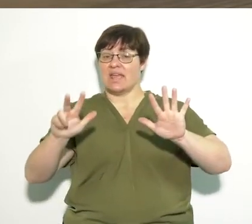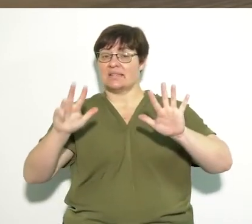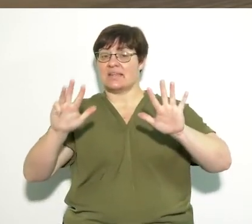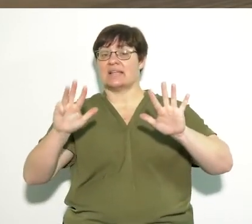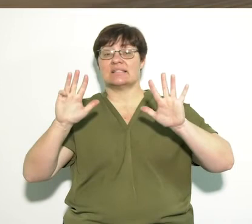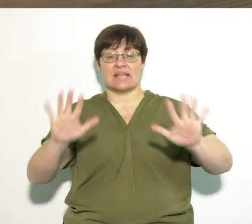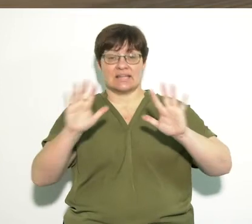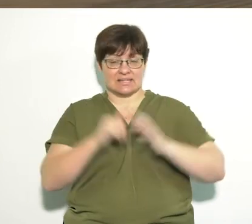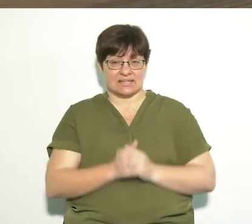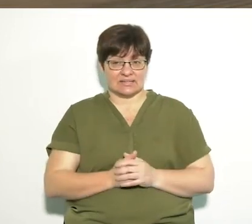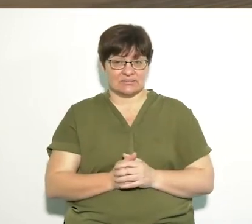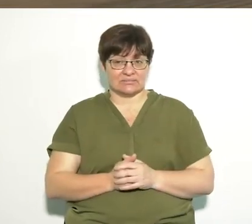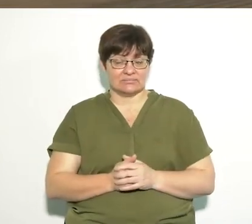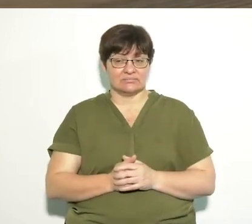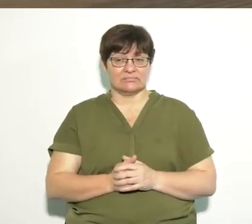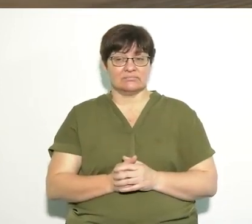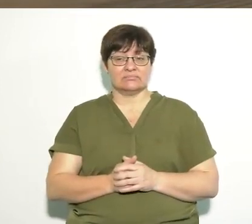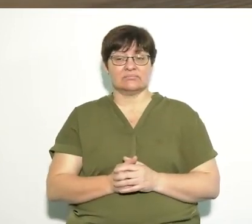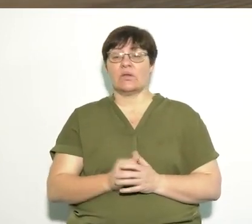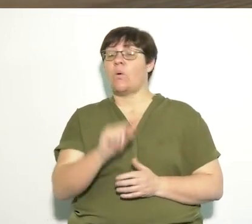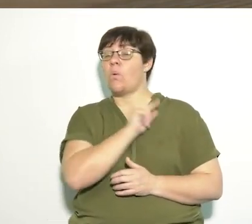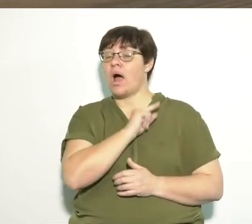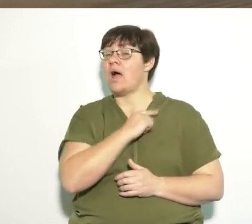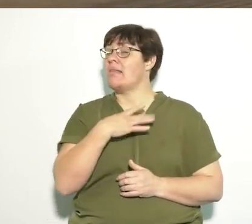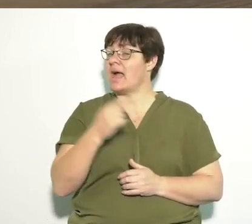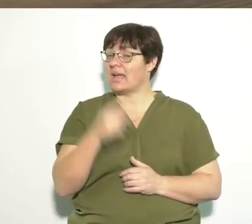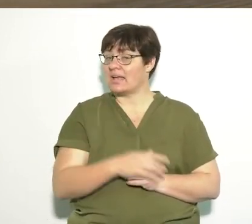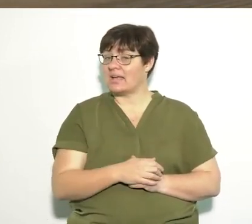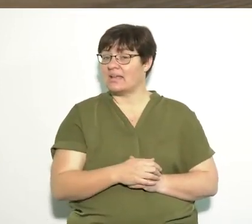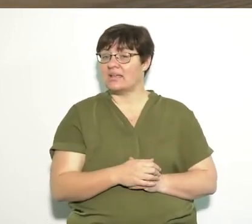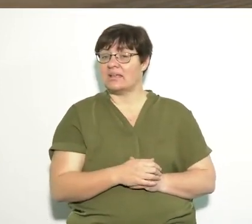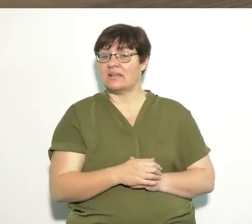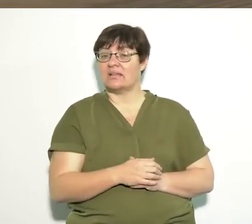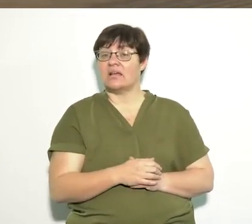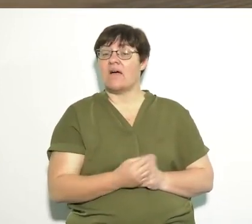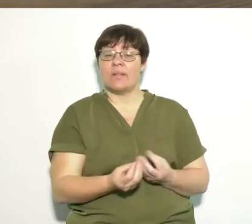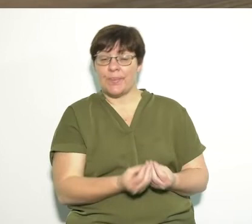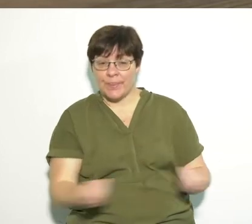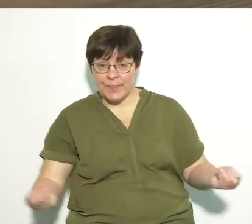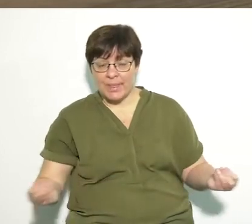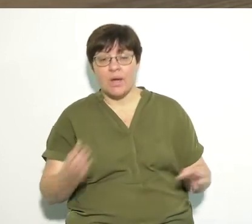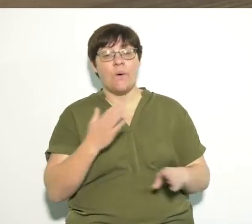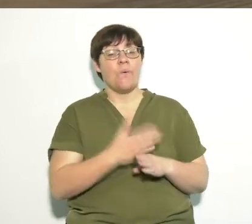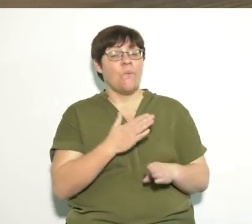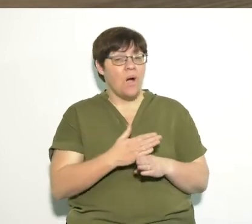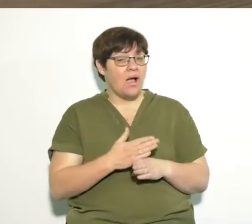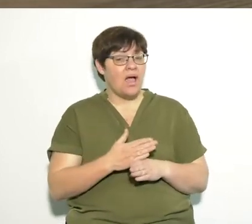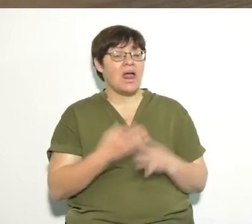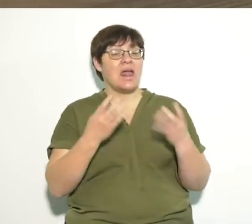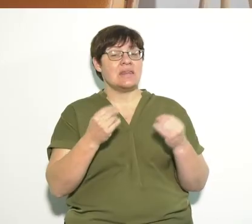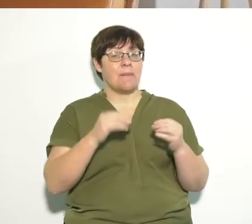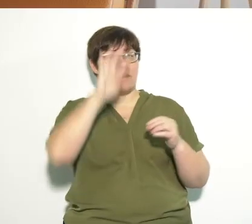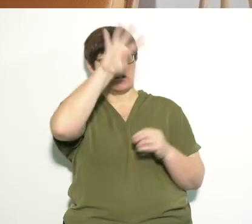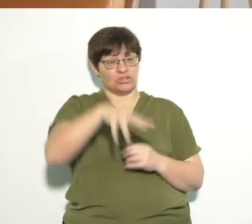8, 9, and 10. And the reason I like this is because usually when the little ones work on a number